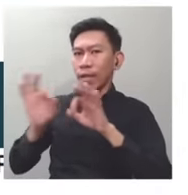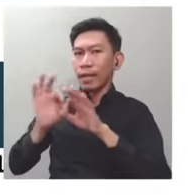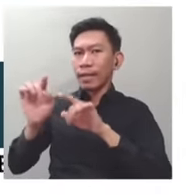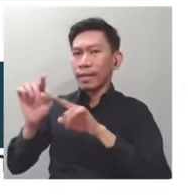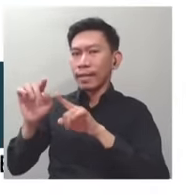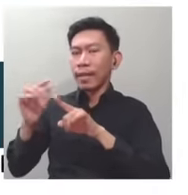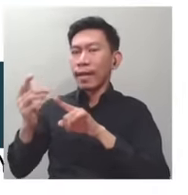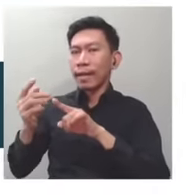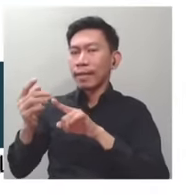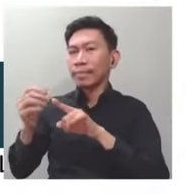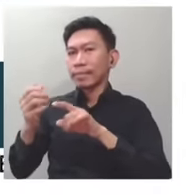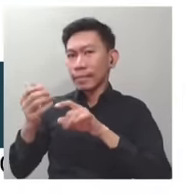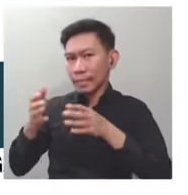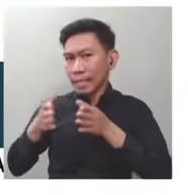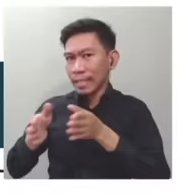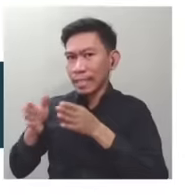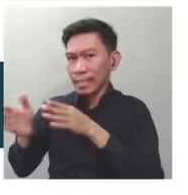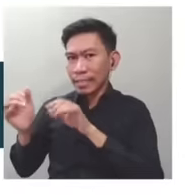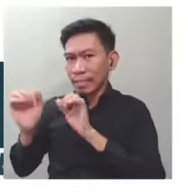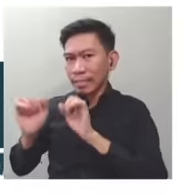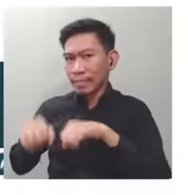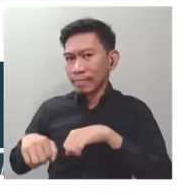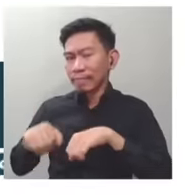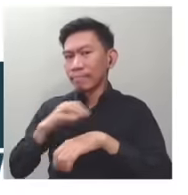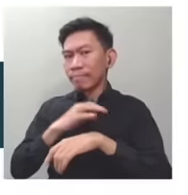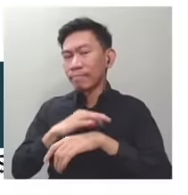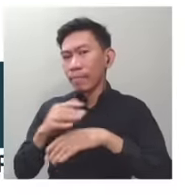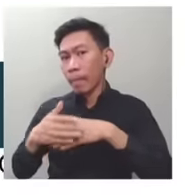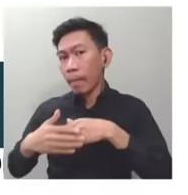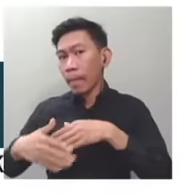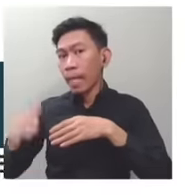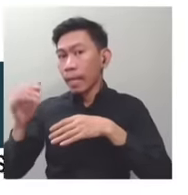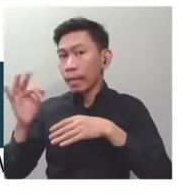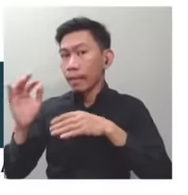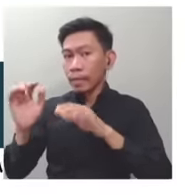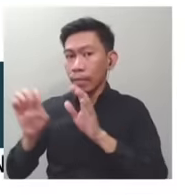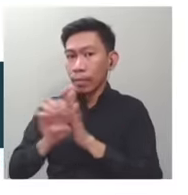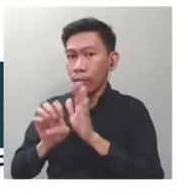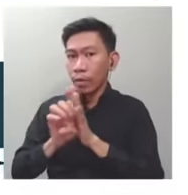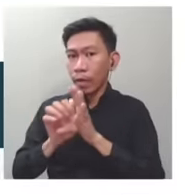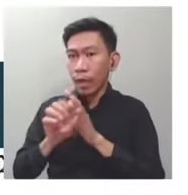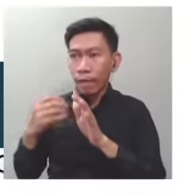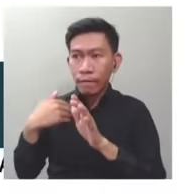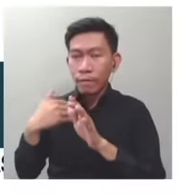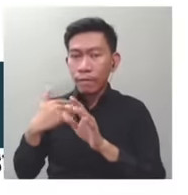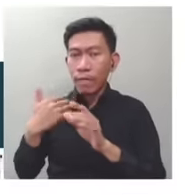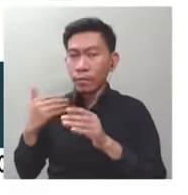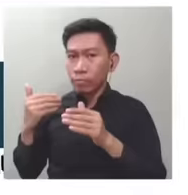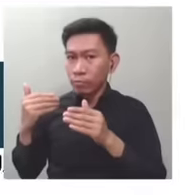that that challenge that might happen if, of course, the push comes to shove